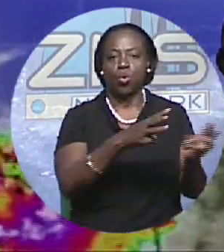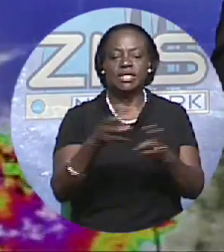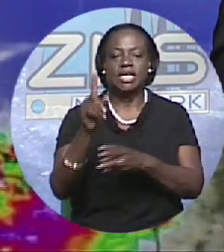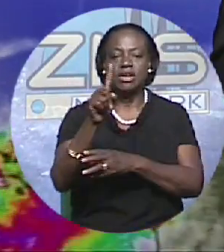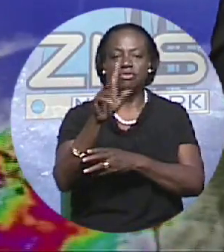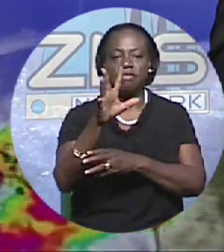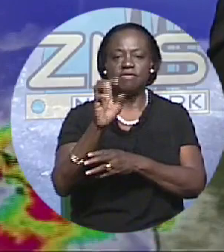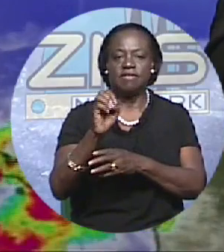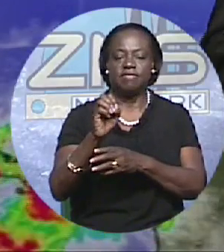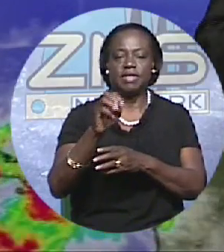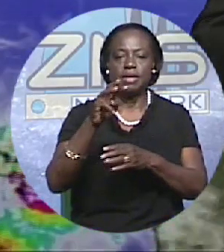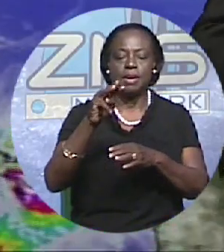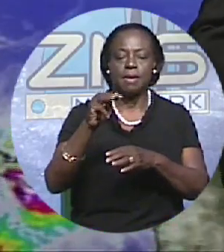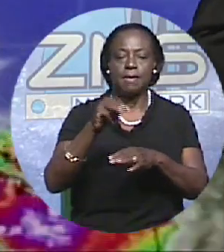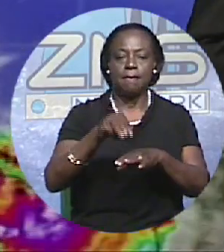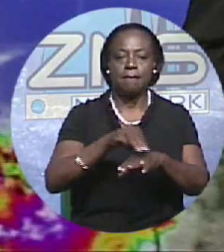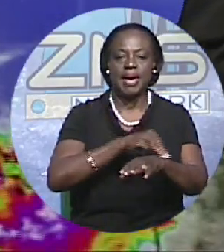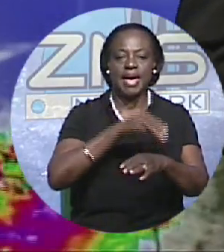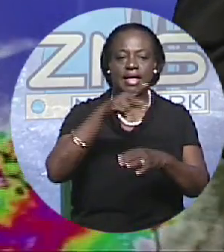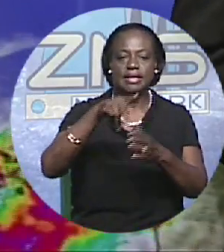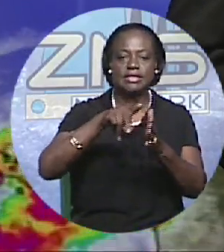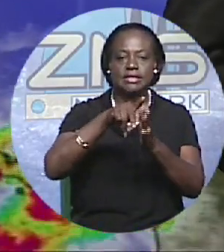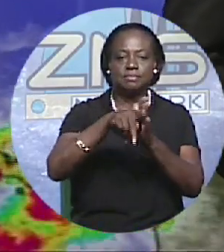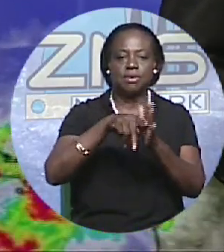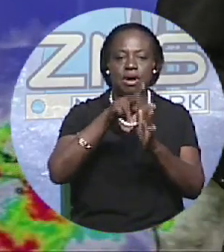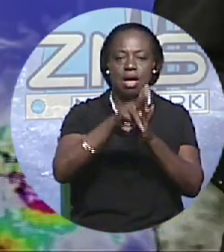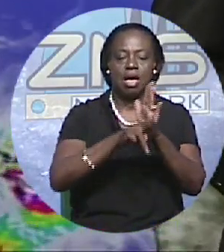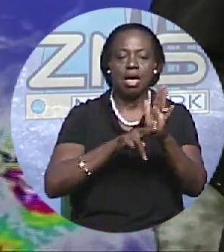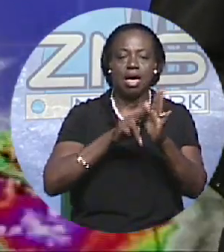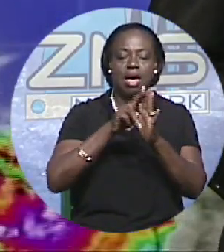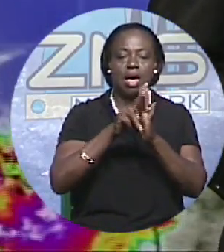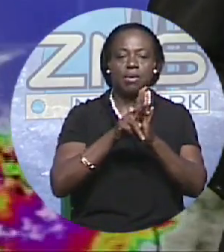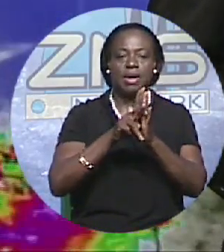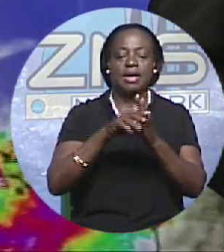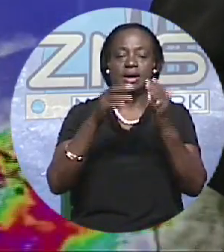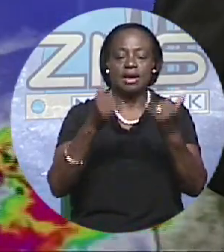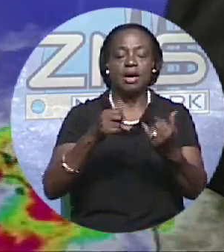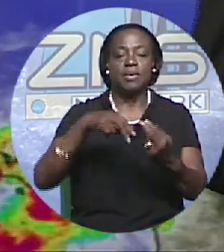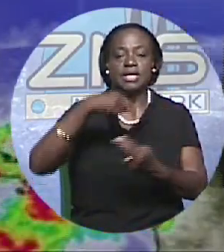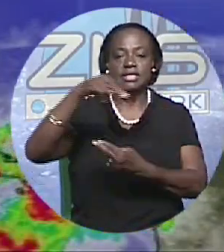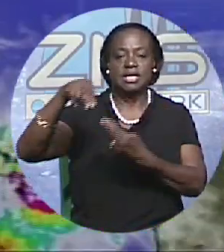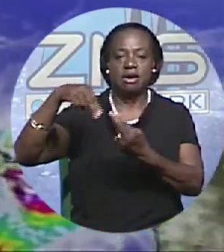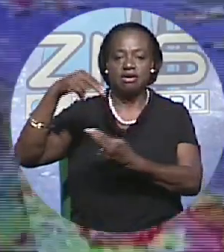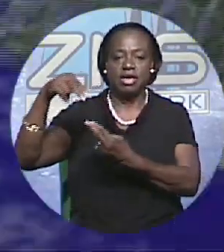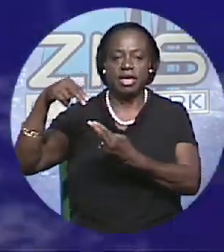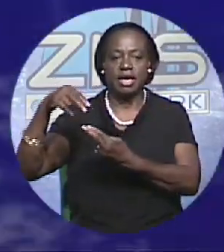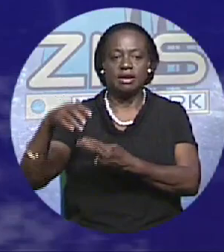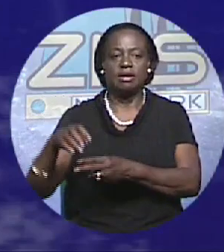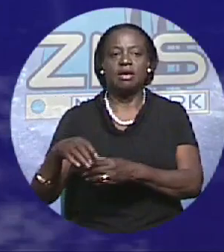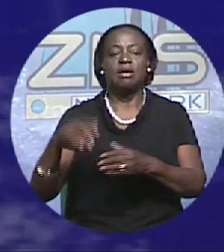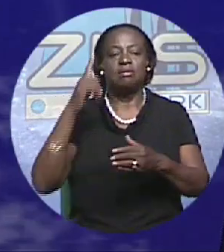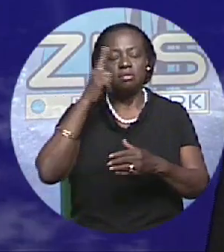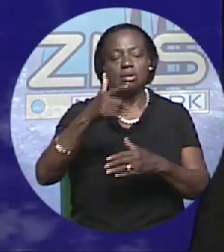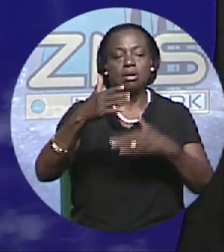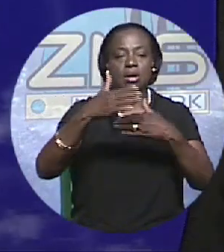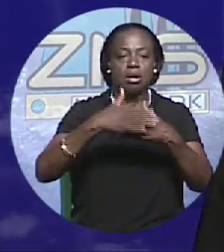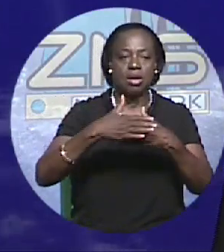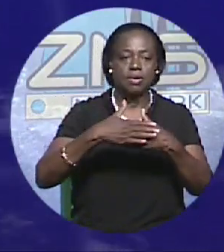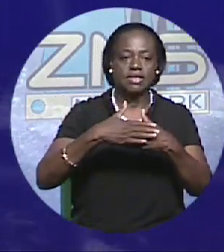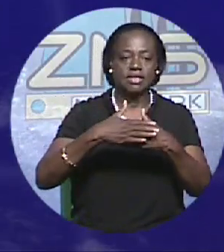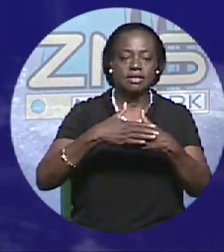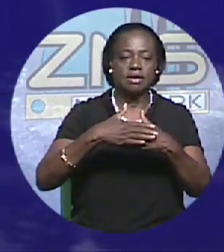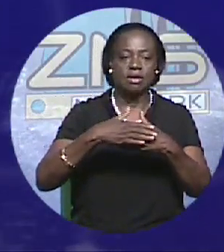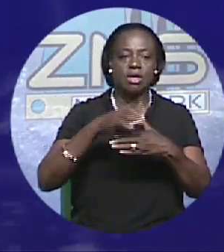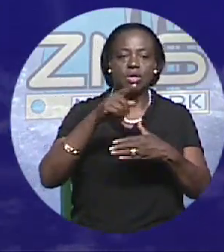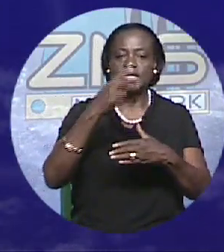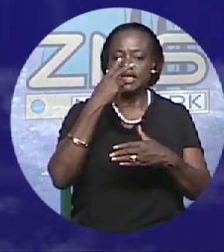it a Category 3 hurricane. It is moving toward the northwest at about 10 miles per hour. But as you look at our close-up satellite picture, you can see